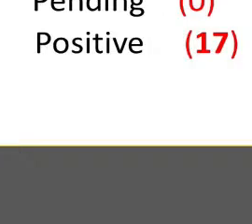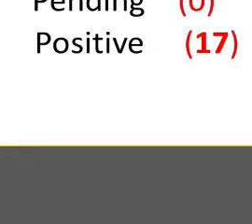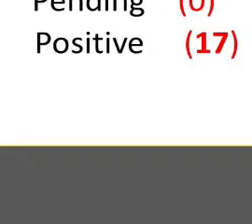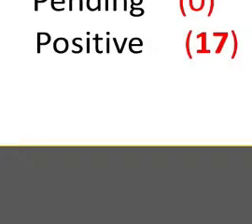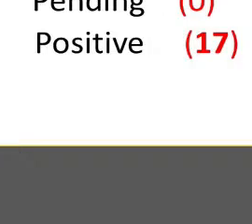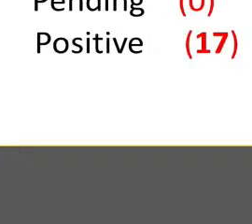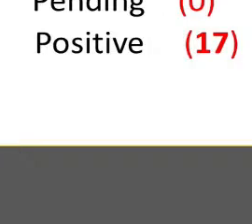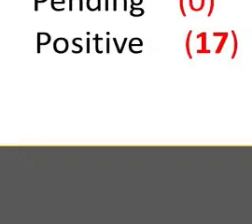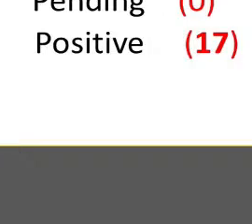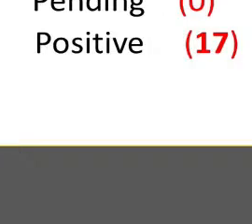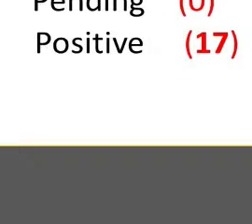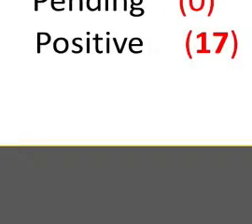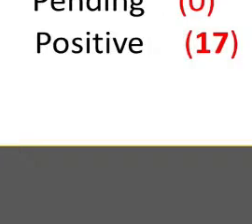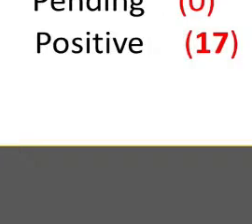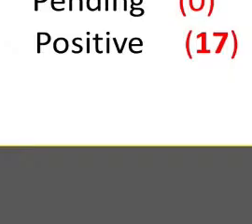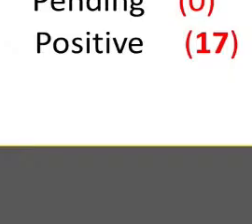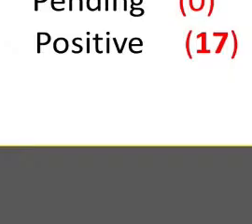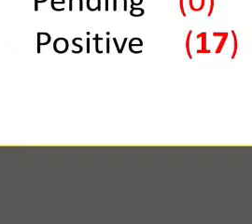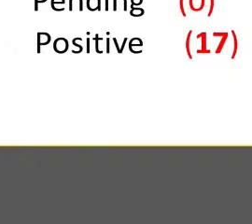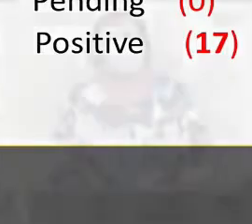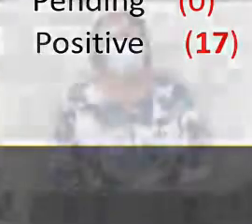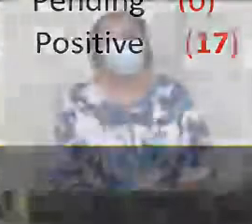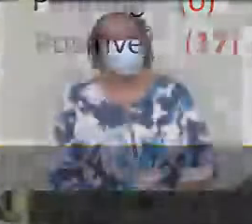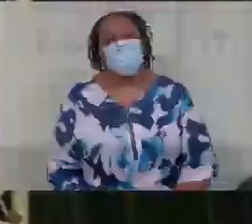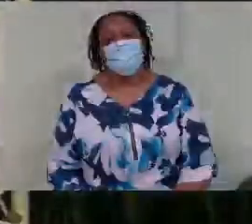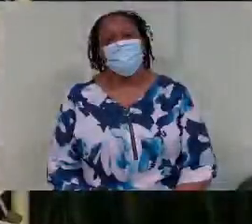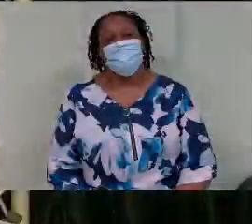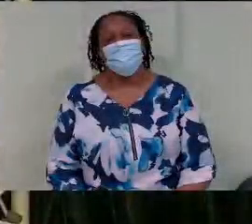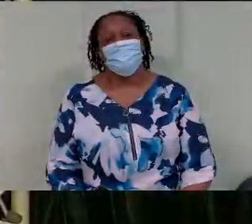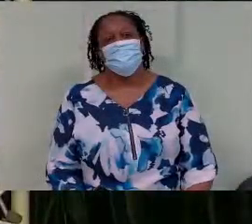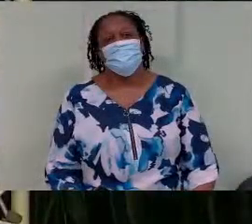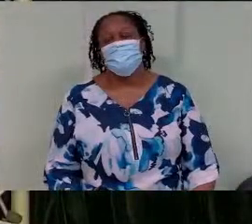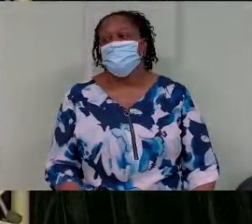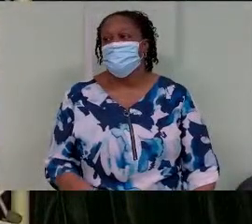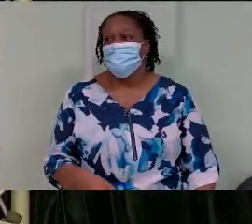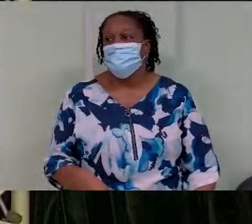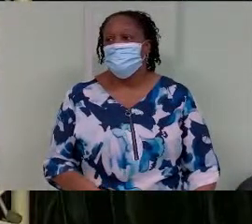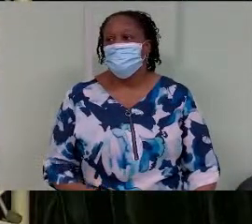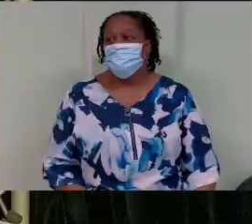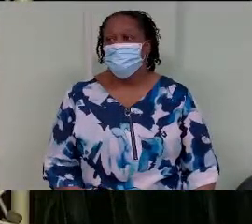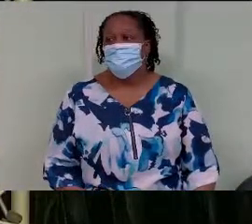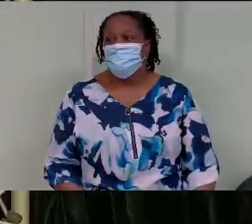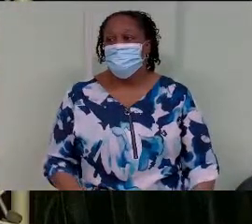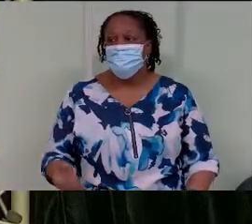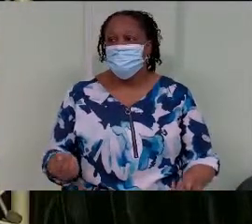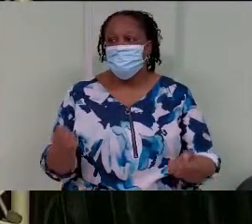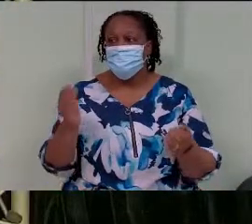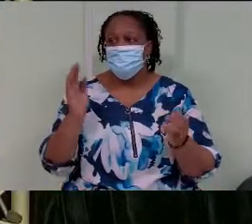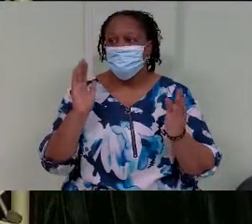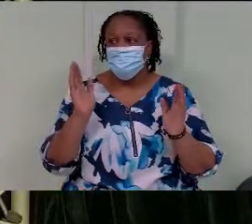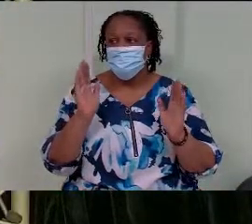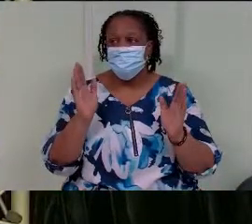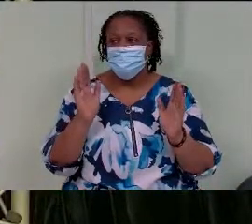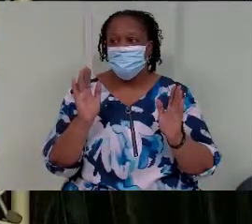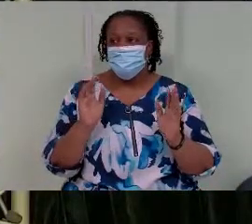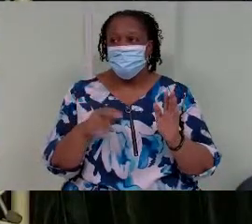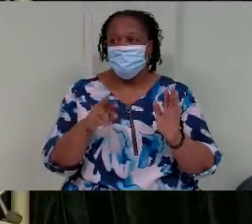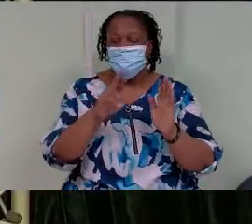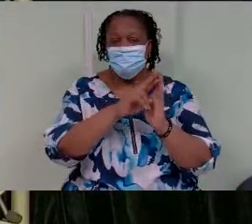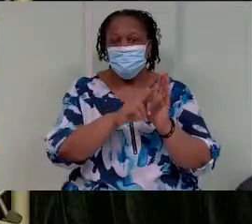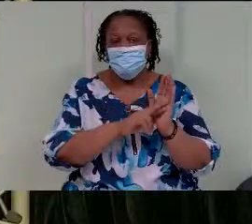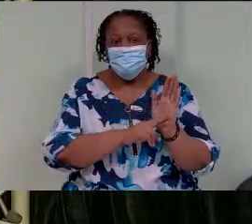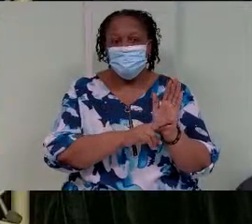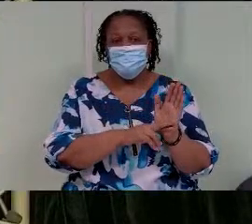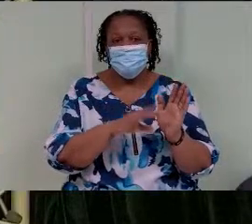COVID test within the Federation. I also want to bring to your attention Section 19 of